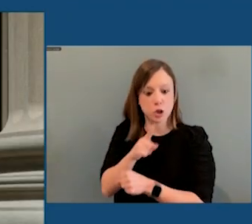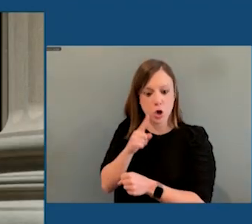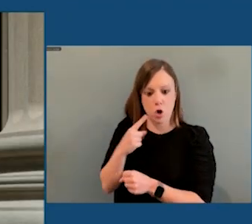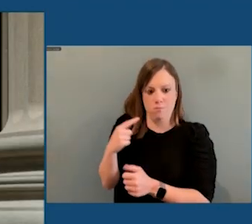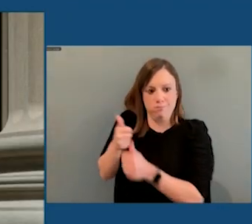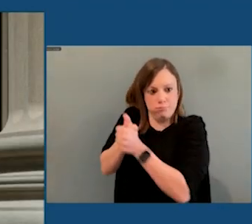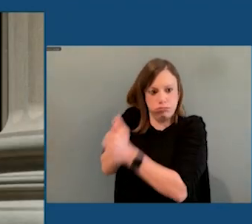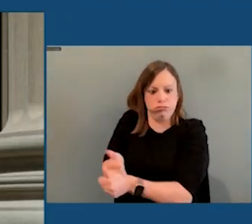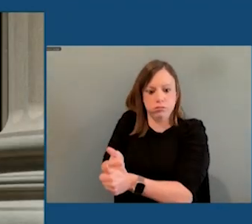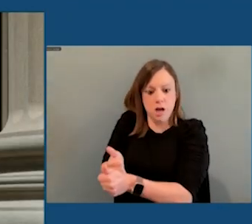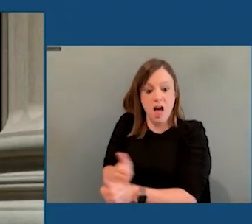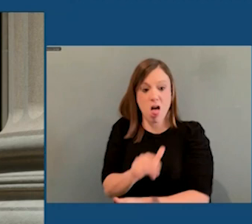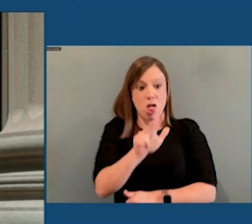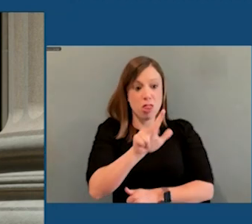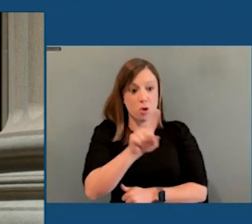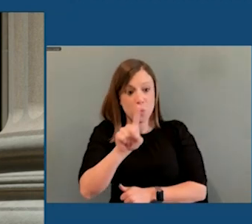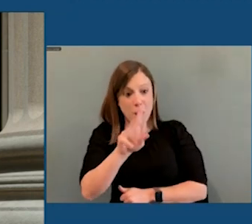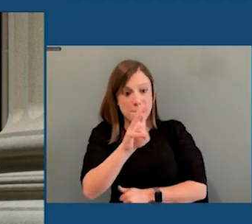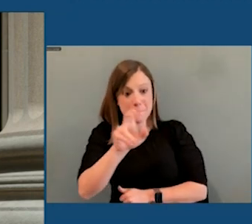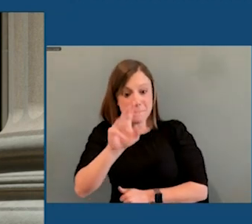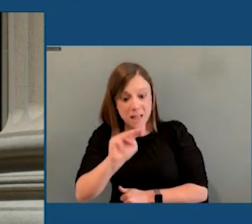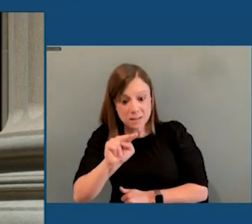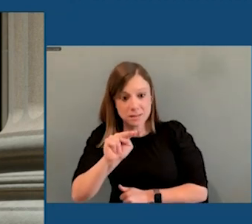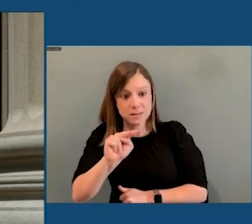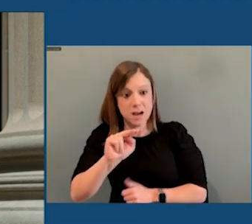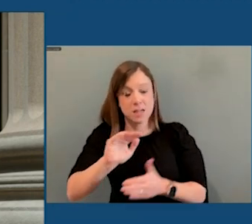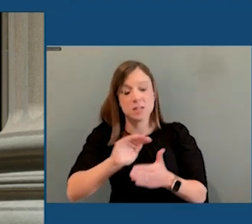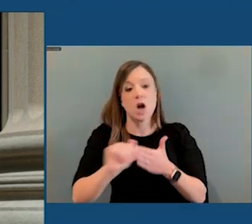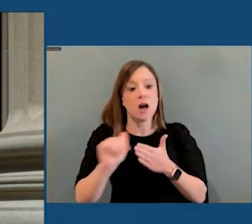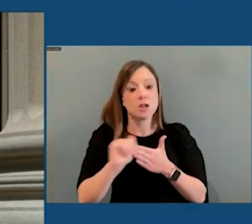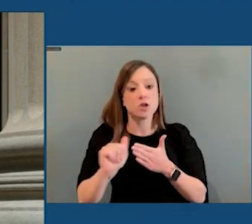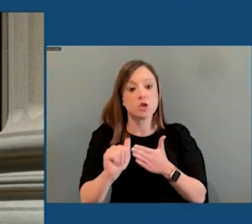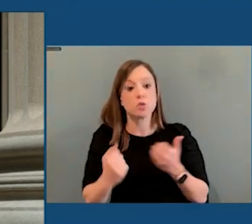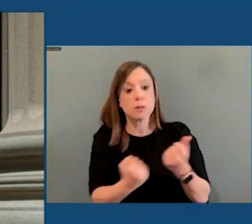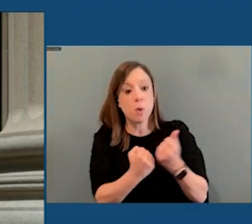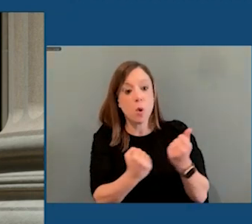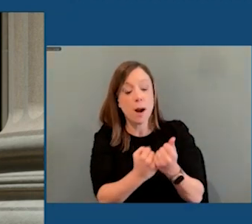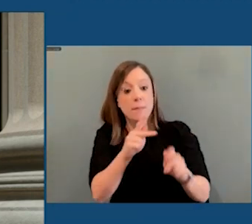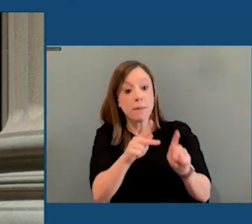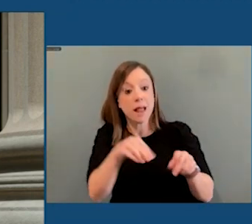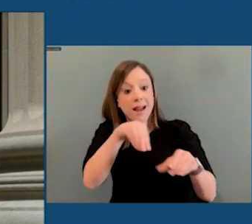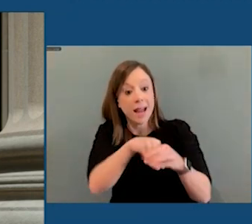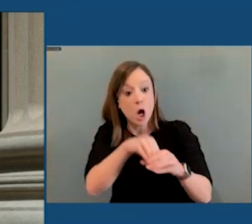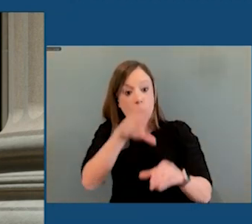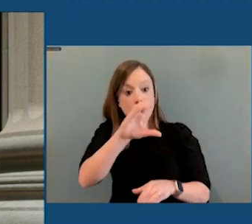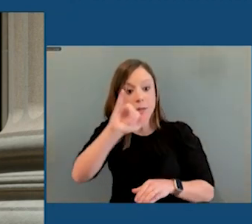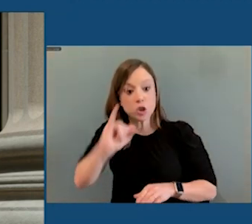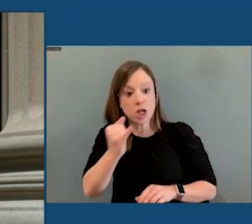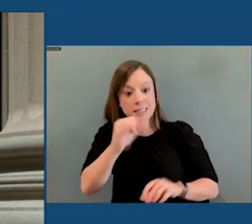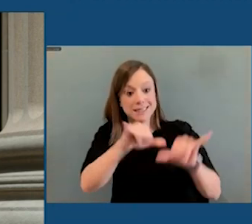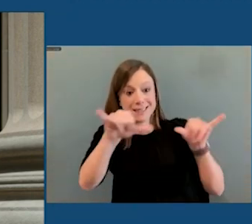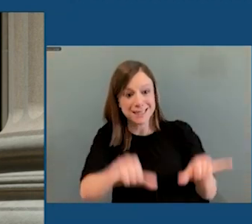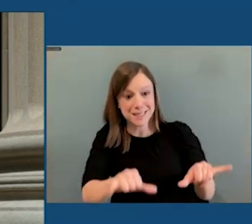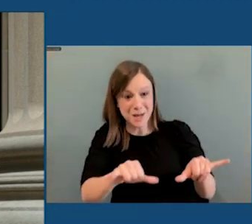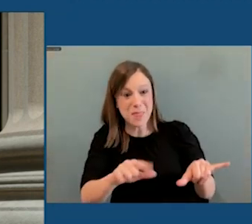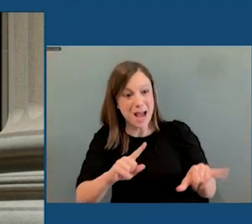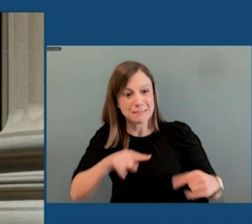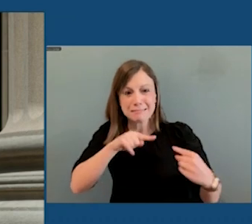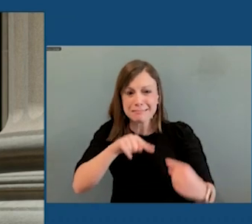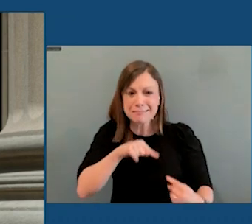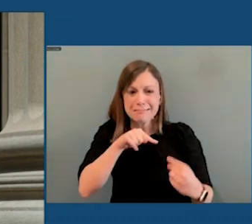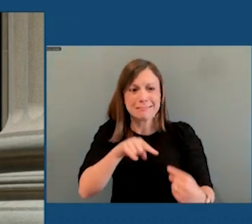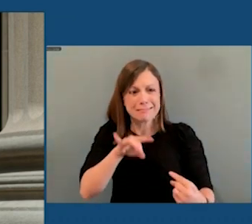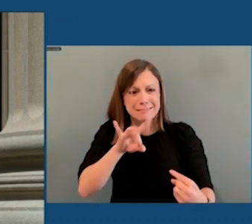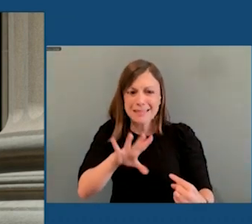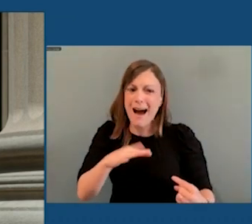also investing $31 million to support people in the criminal justice system who are struggling with mental illness. So